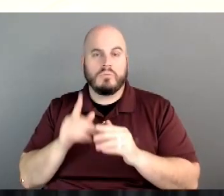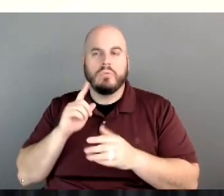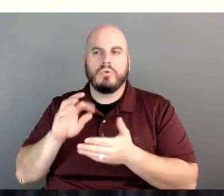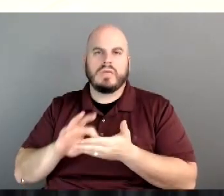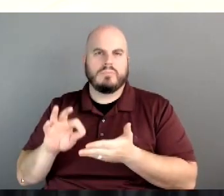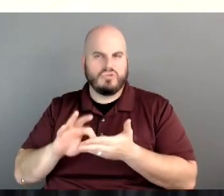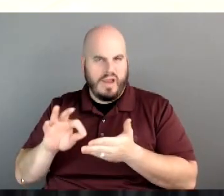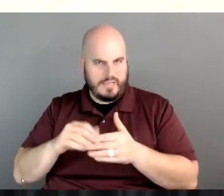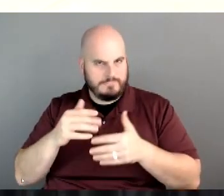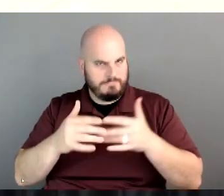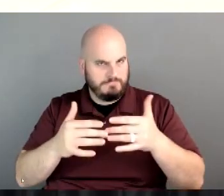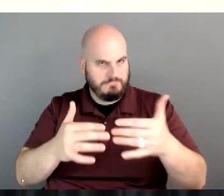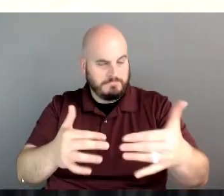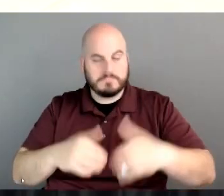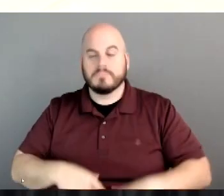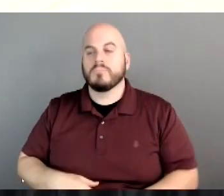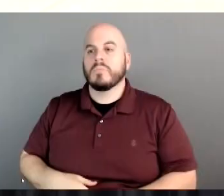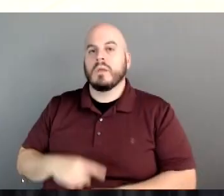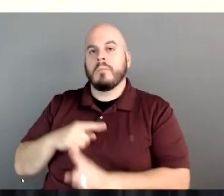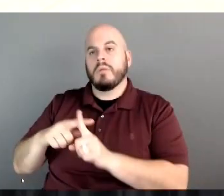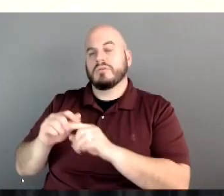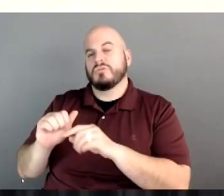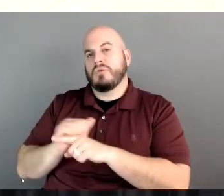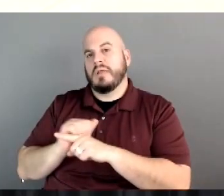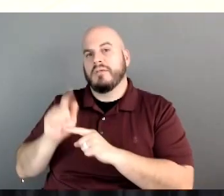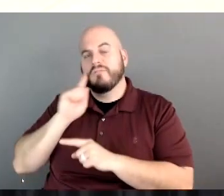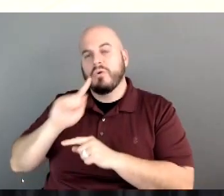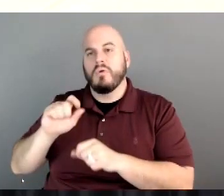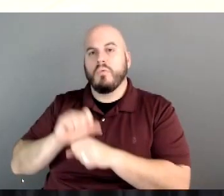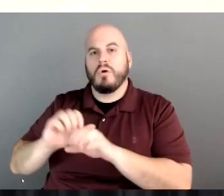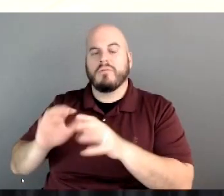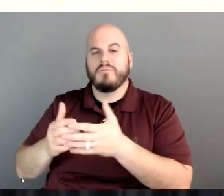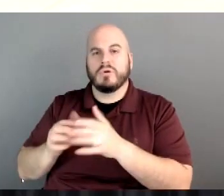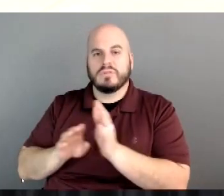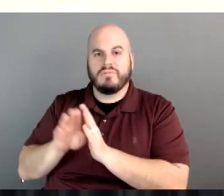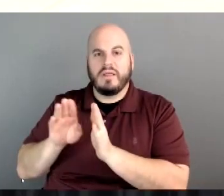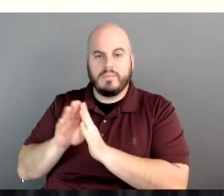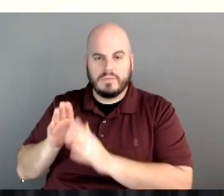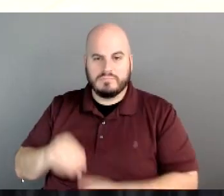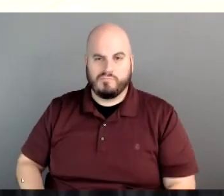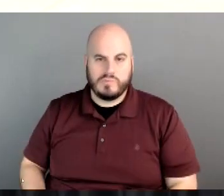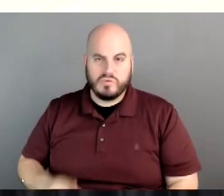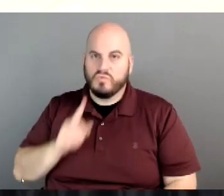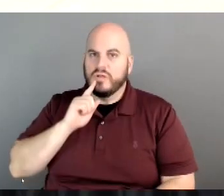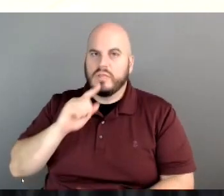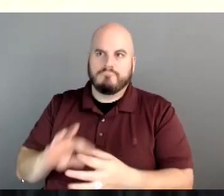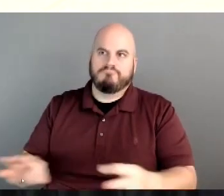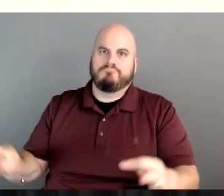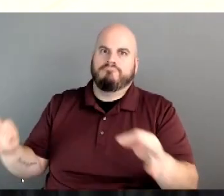then finally, that training for that workforce development piece that's really fundamental to this grant.